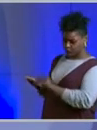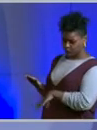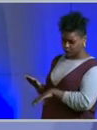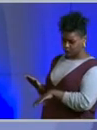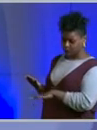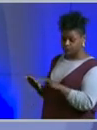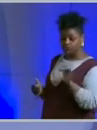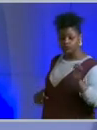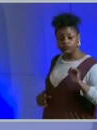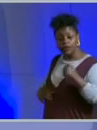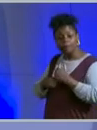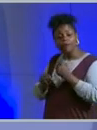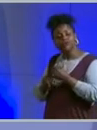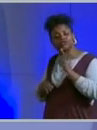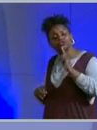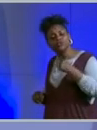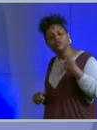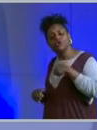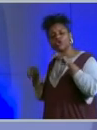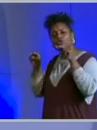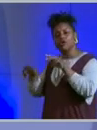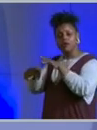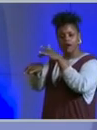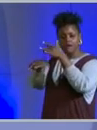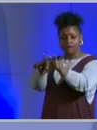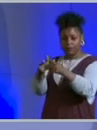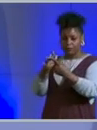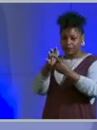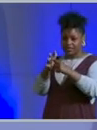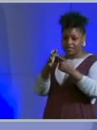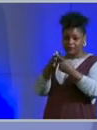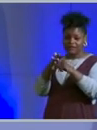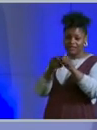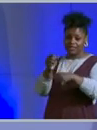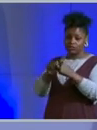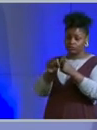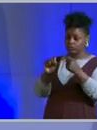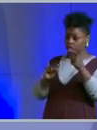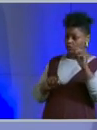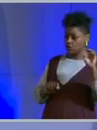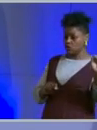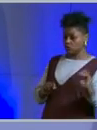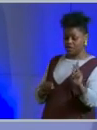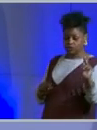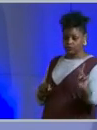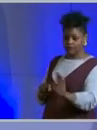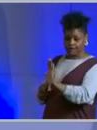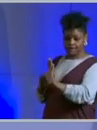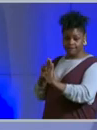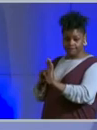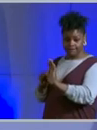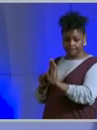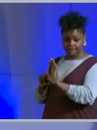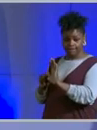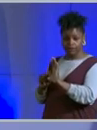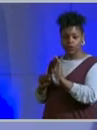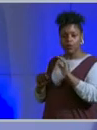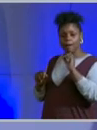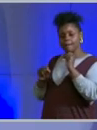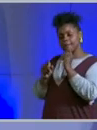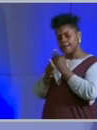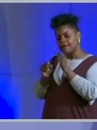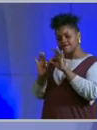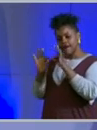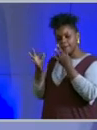that we're looking at those early years from 0 to 5, that we're keeping families in the District of Columbia